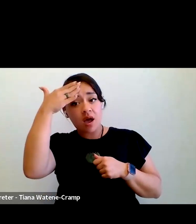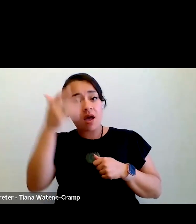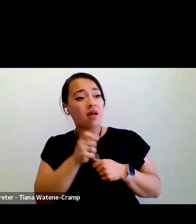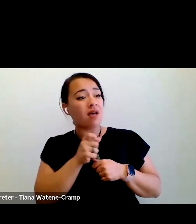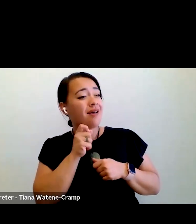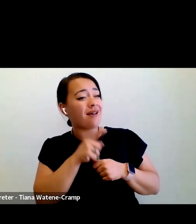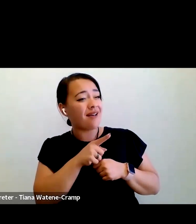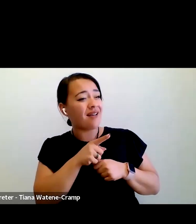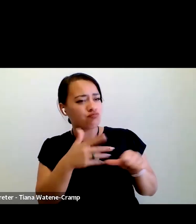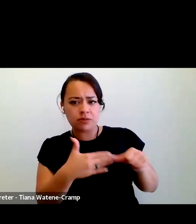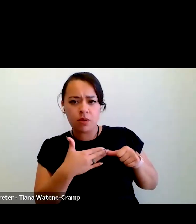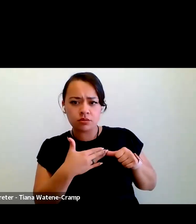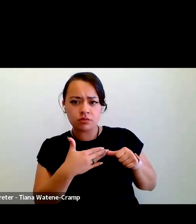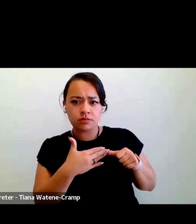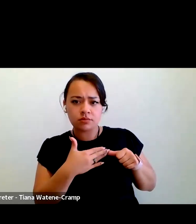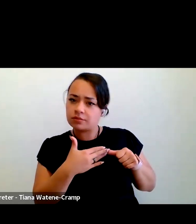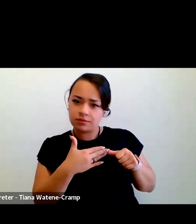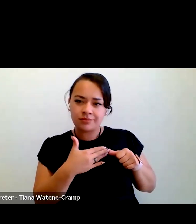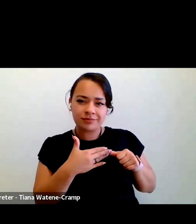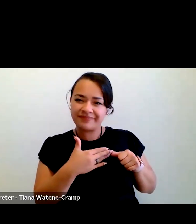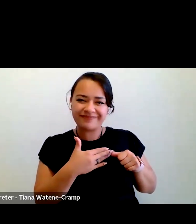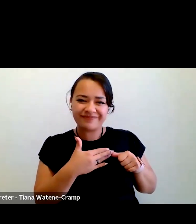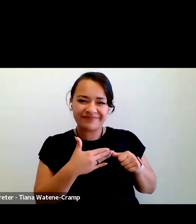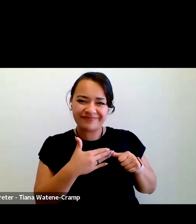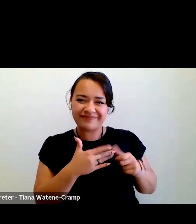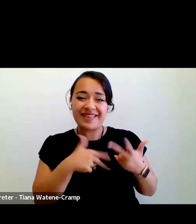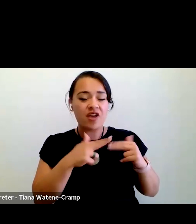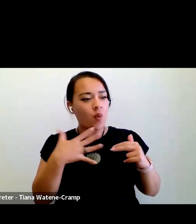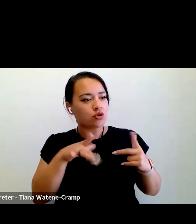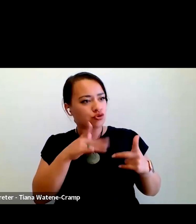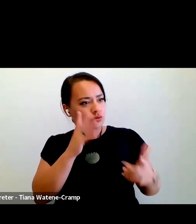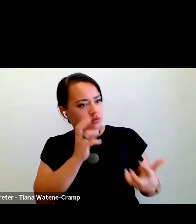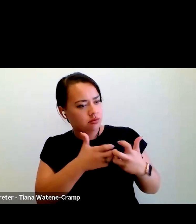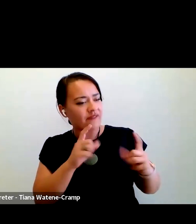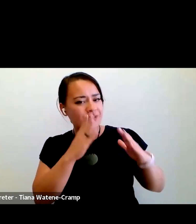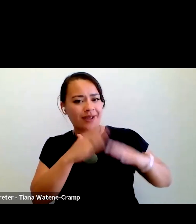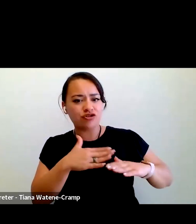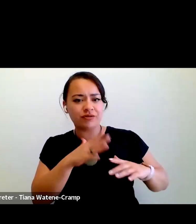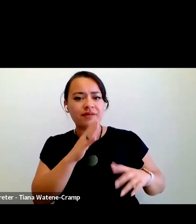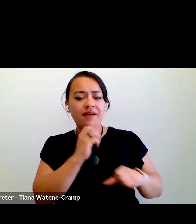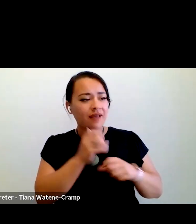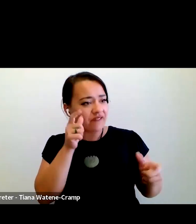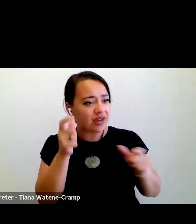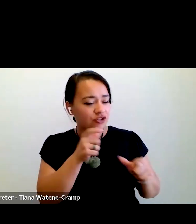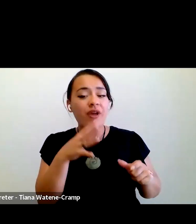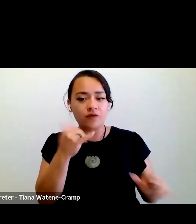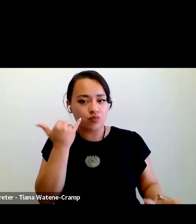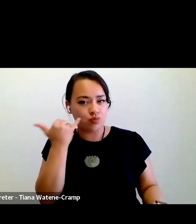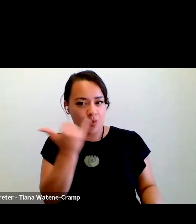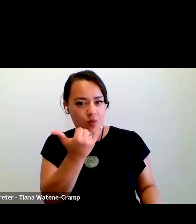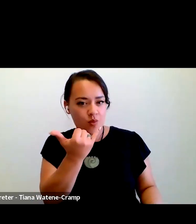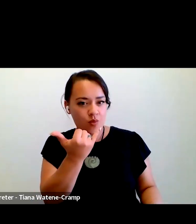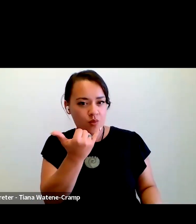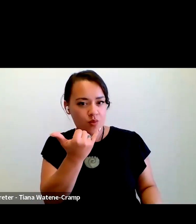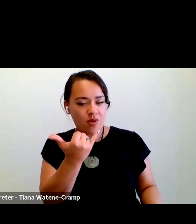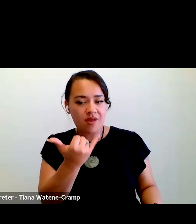get a response. If you want to work in terms of First Nations governance and relationship building, you've got to pick up the phone, and you can't just be counting on a